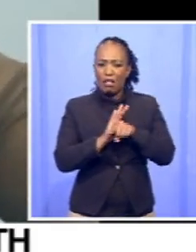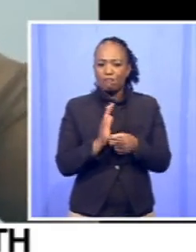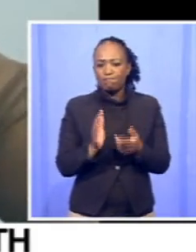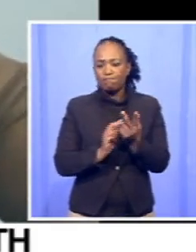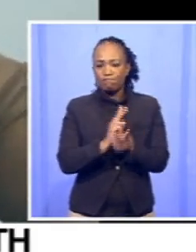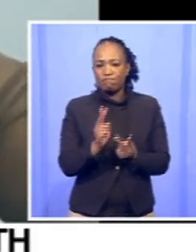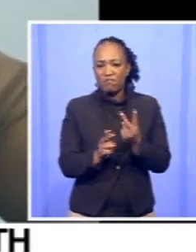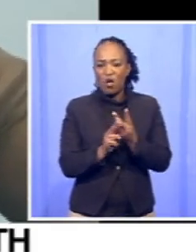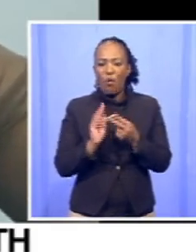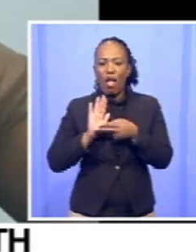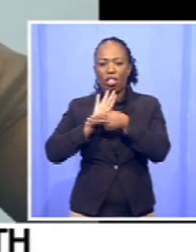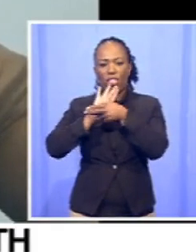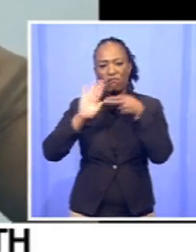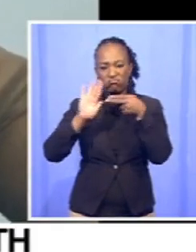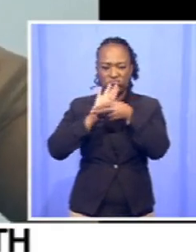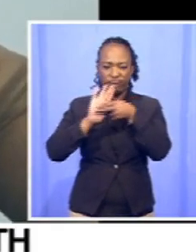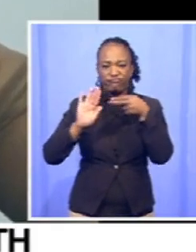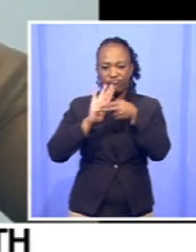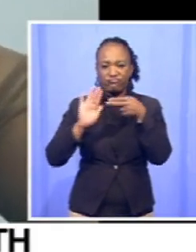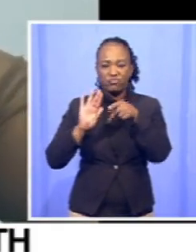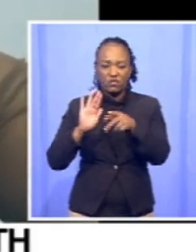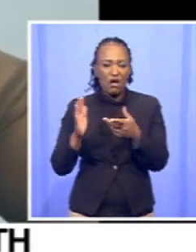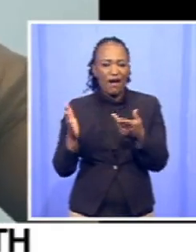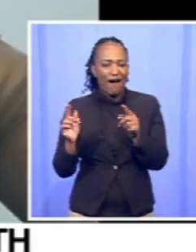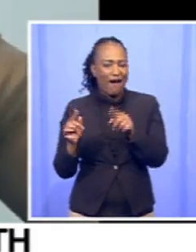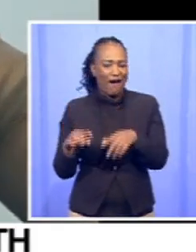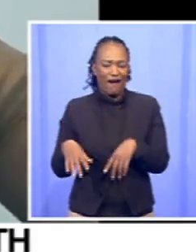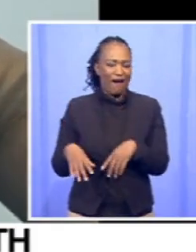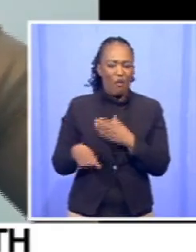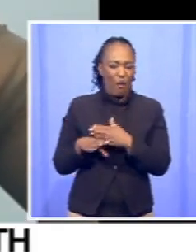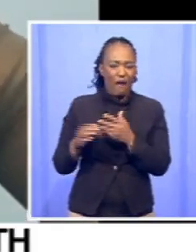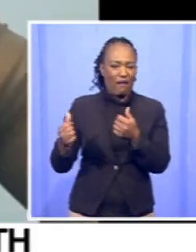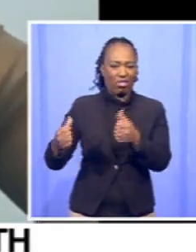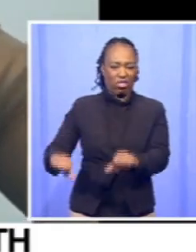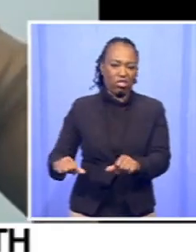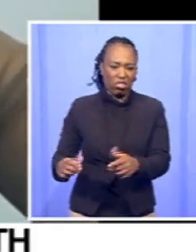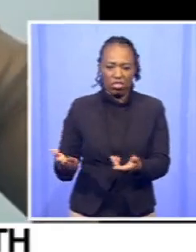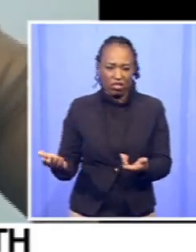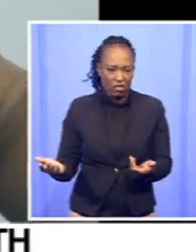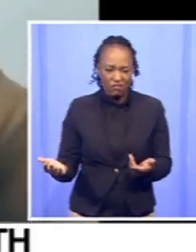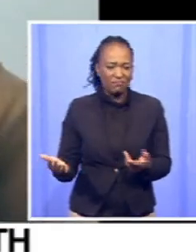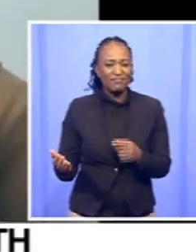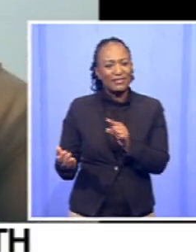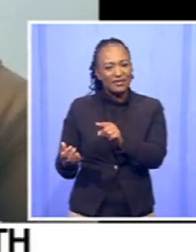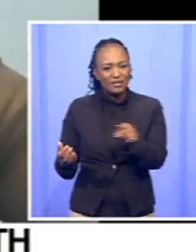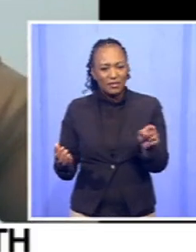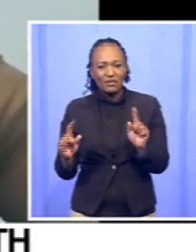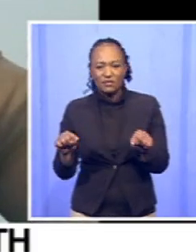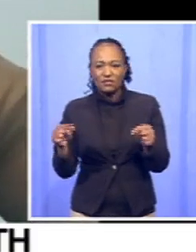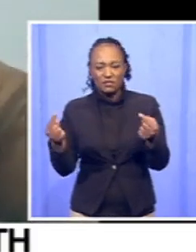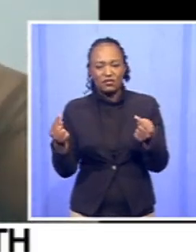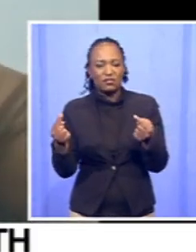there's a stigmatization of them as perhaps not being productive workers, or they will not necessarily be able